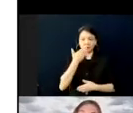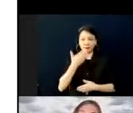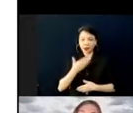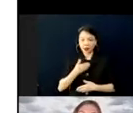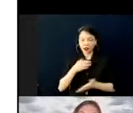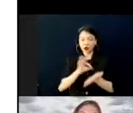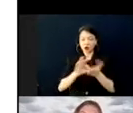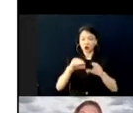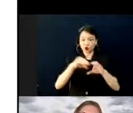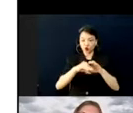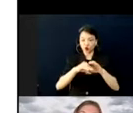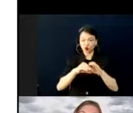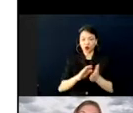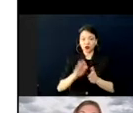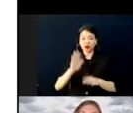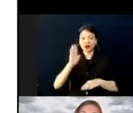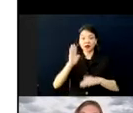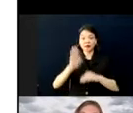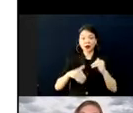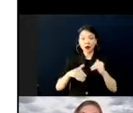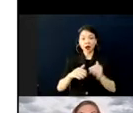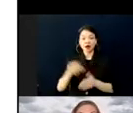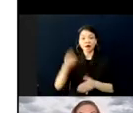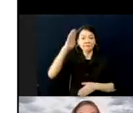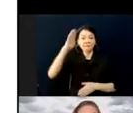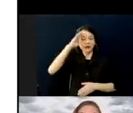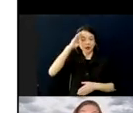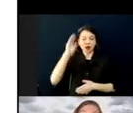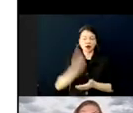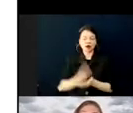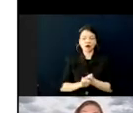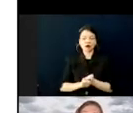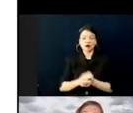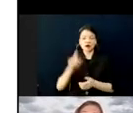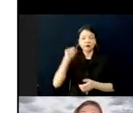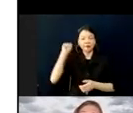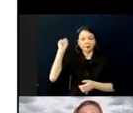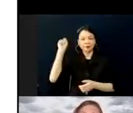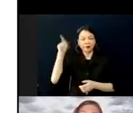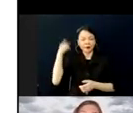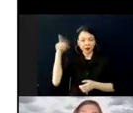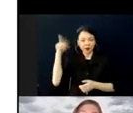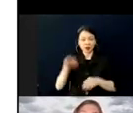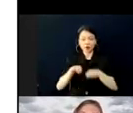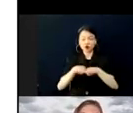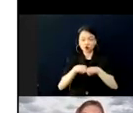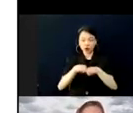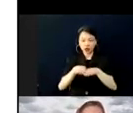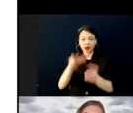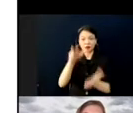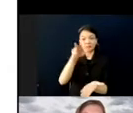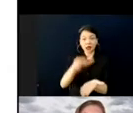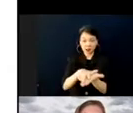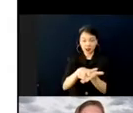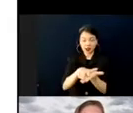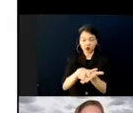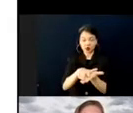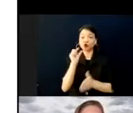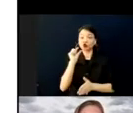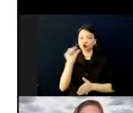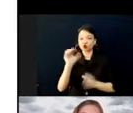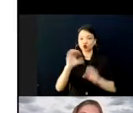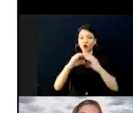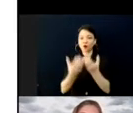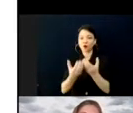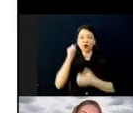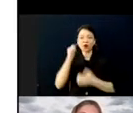G2P 4.0 vision, that could be a really important driver, especially for lower income women, for deepening their account use.